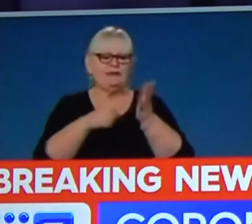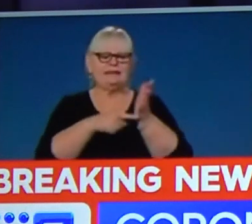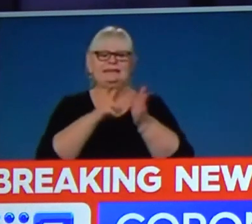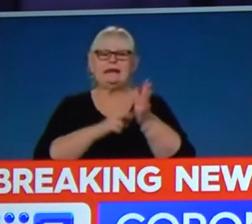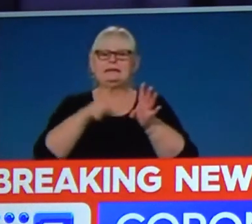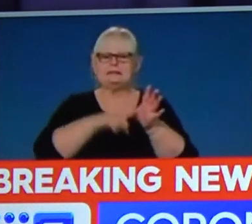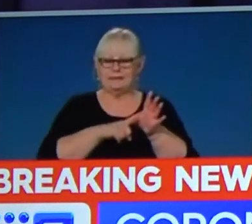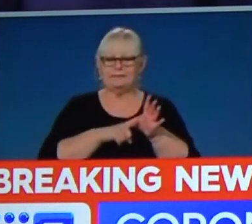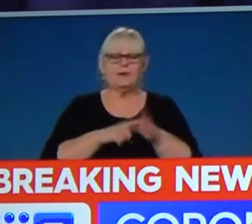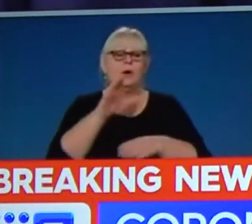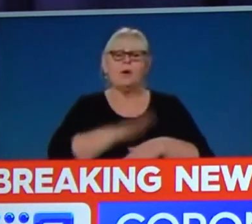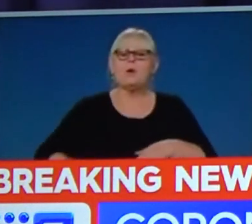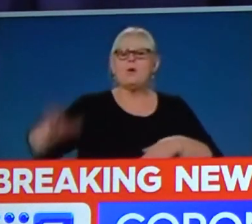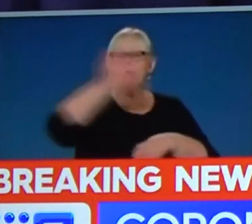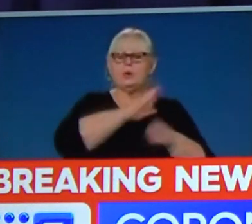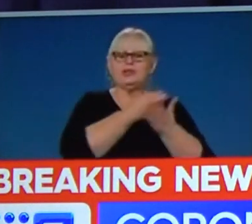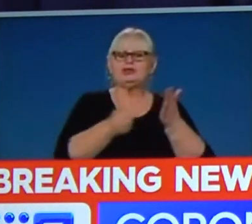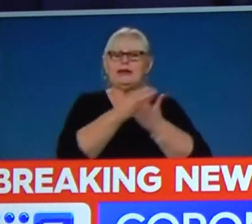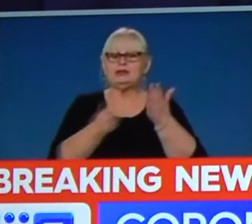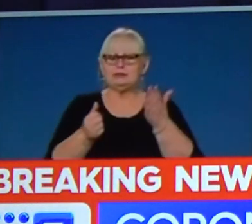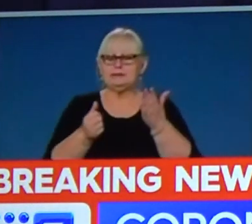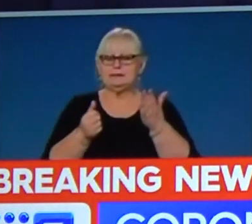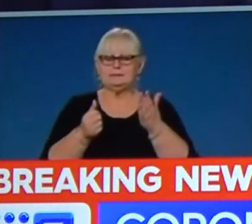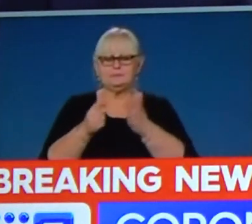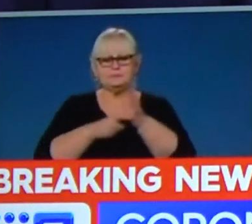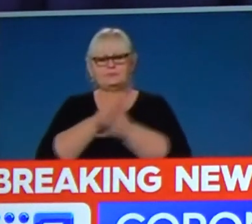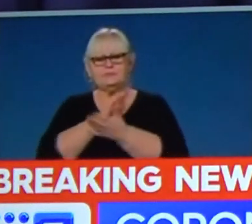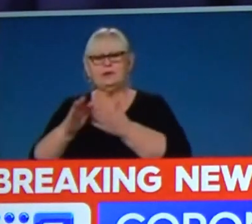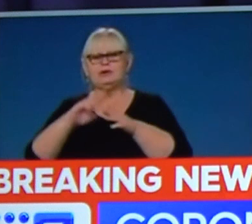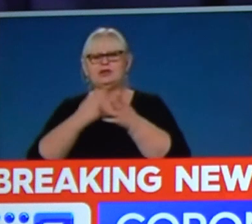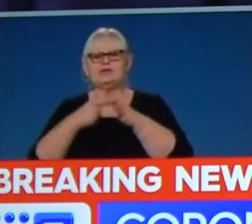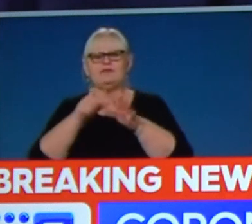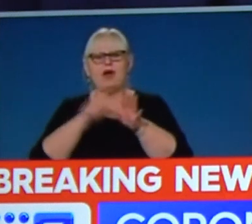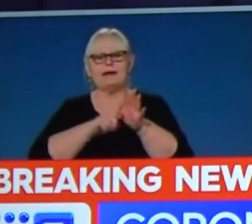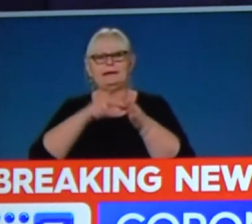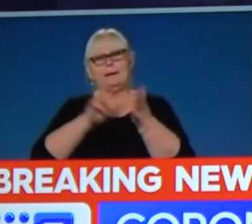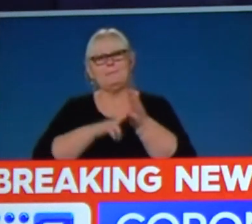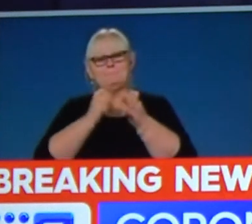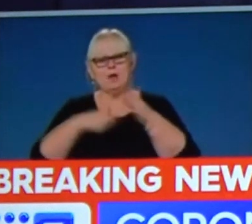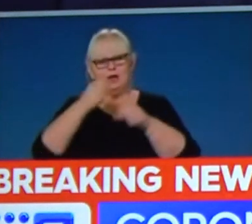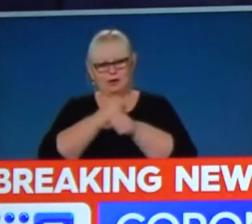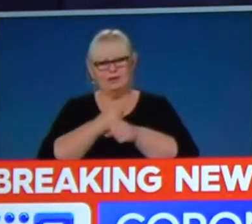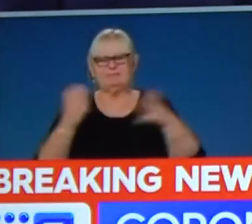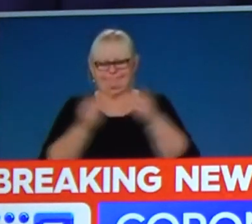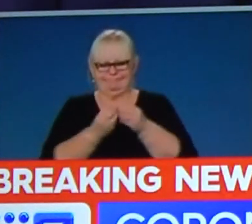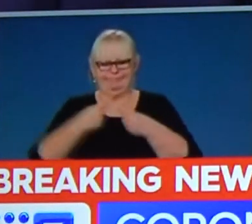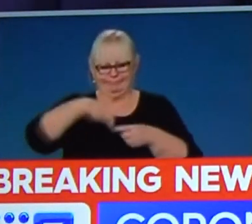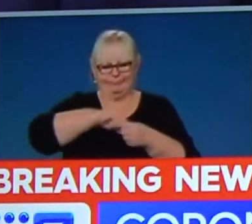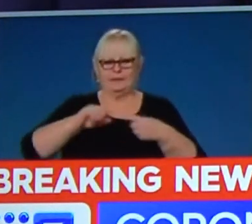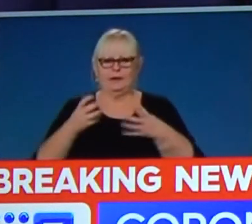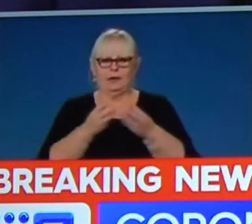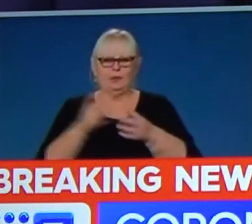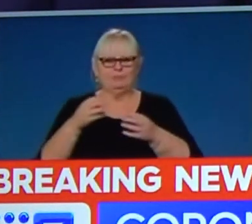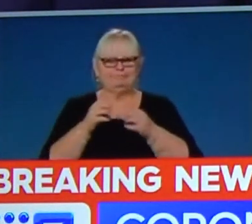The treasurers of all the states and territories, led by Josh Frydenberg as the Federal Treasurer, have been working very hard on this. We'll